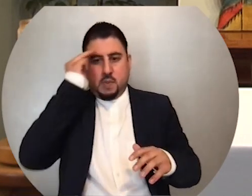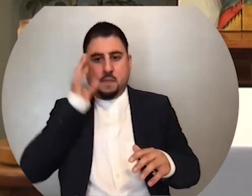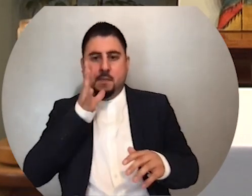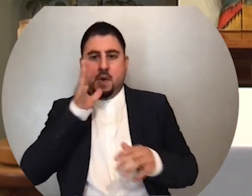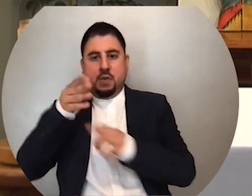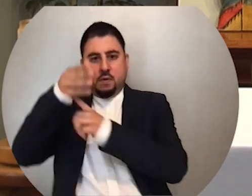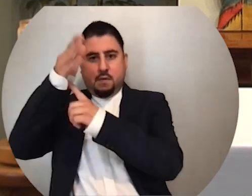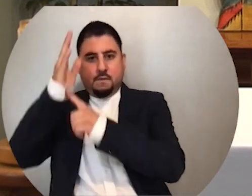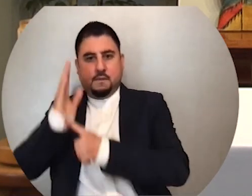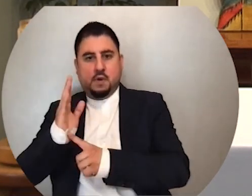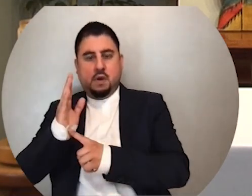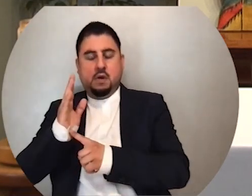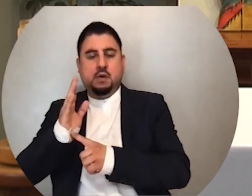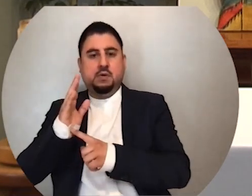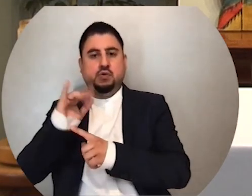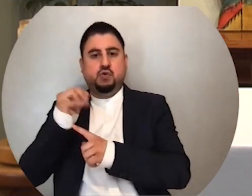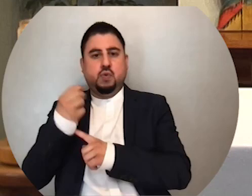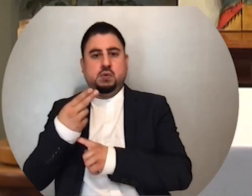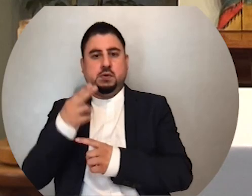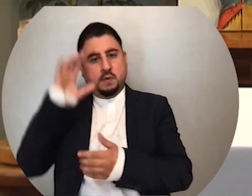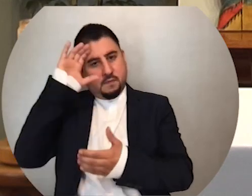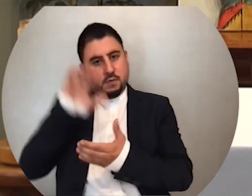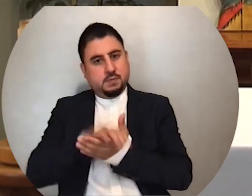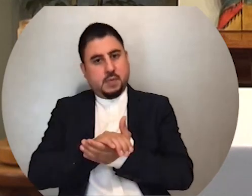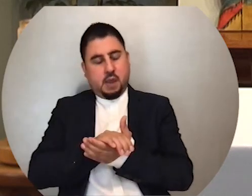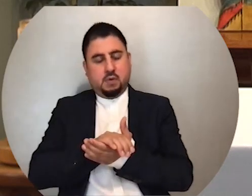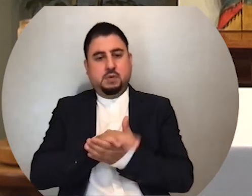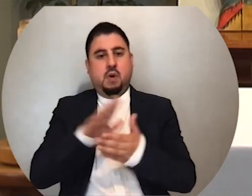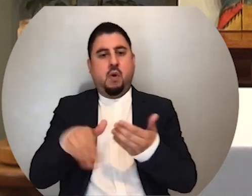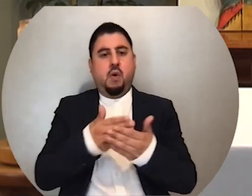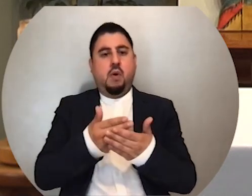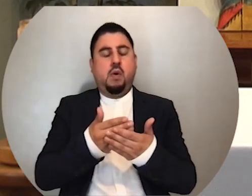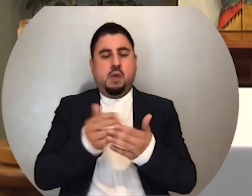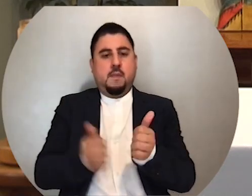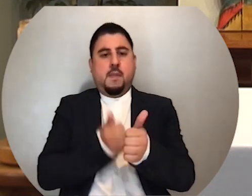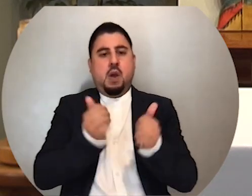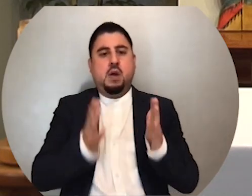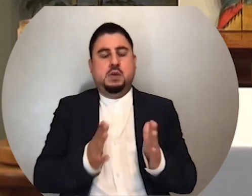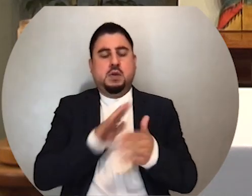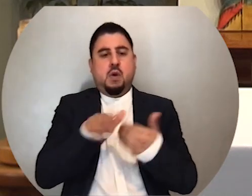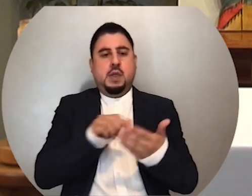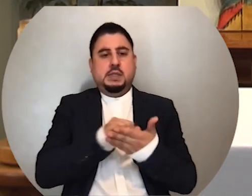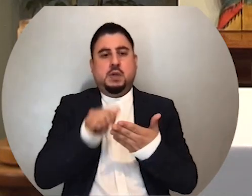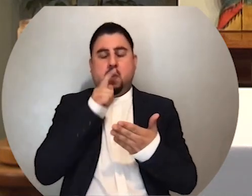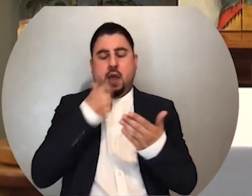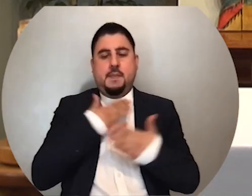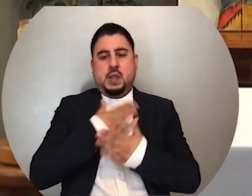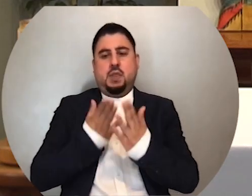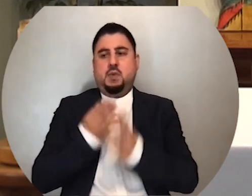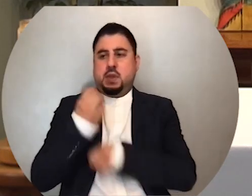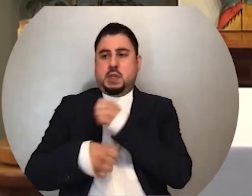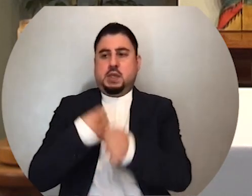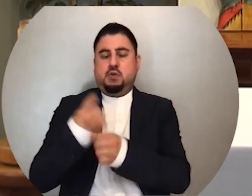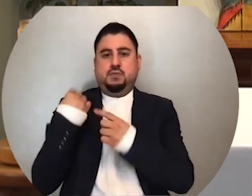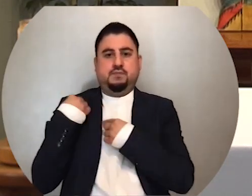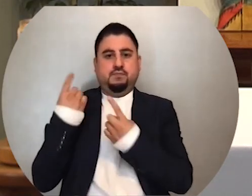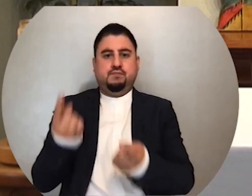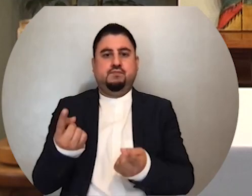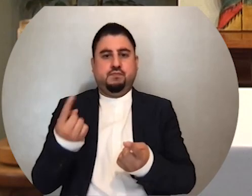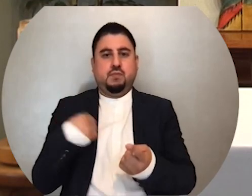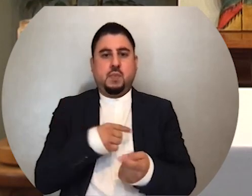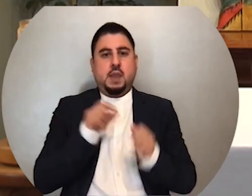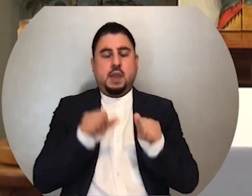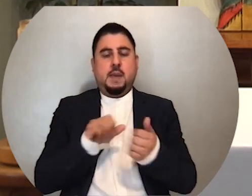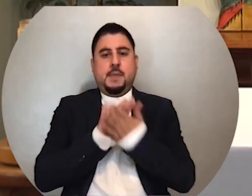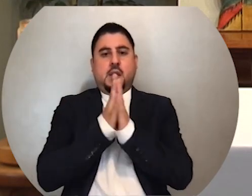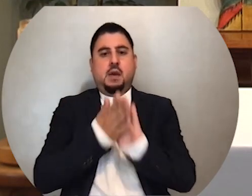Mary, Mother of God, with Blessed Joseph, her spouse, with the blessed apostles and all the saints who have pleased you throughout the ages,